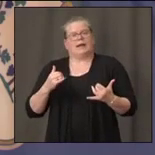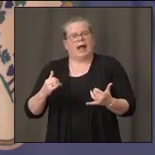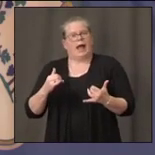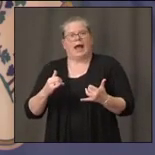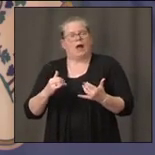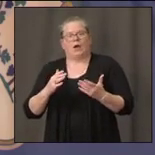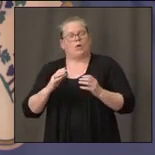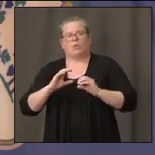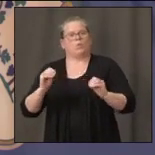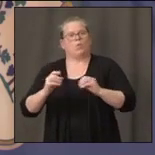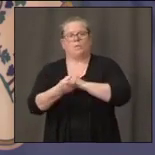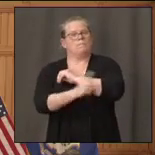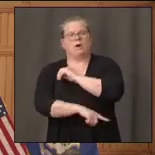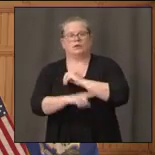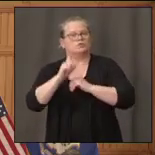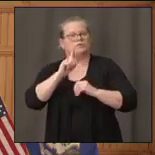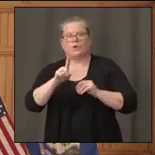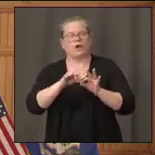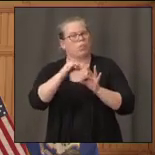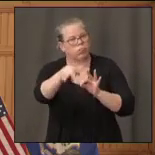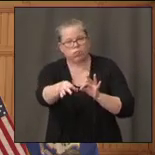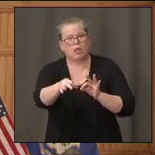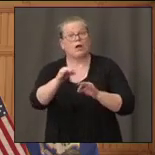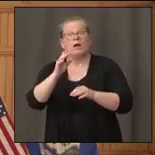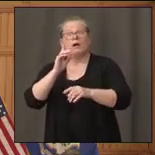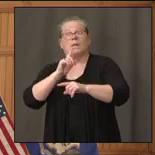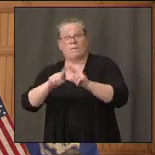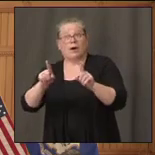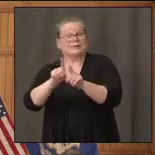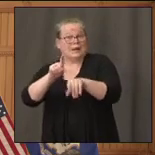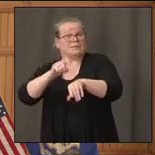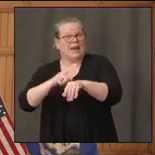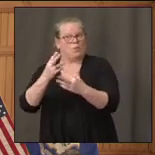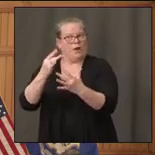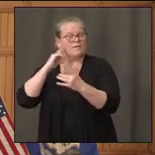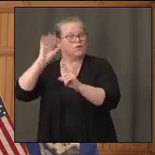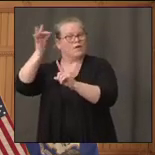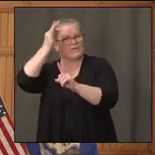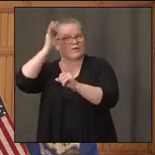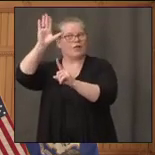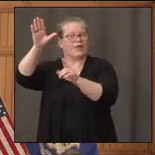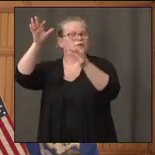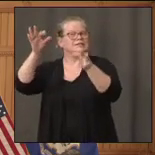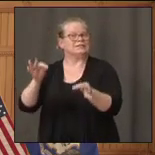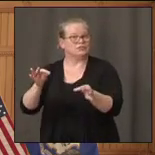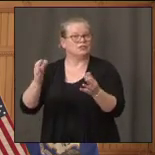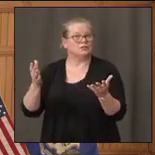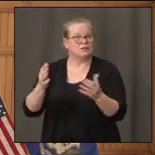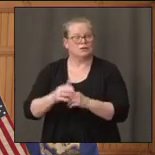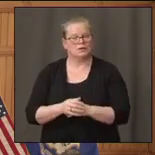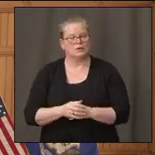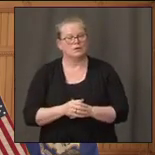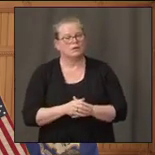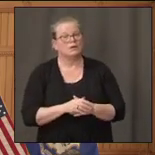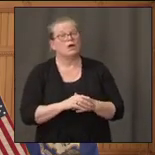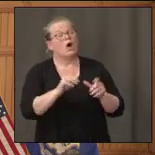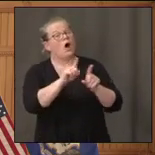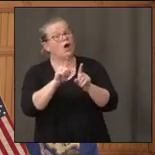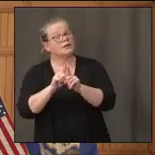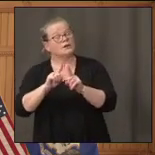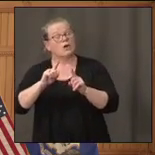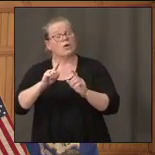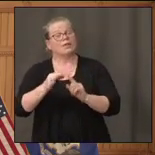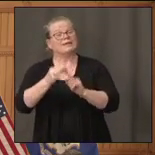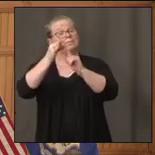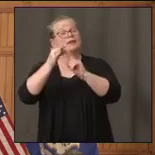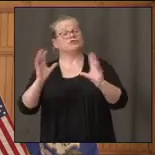of weeks. And in terms of a special session of the legislature to deal with some of these tax issues that you've brought up